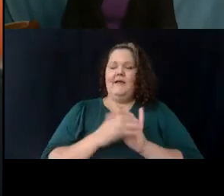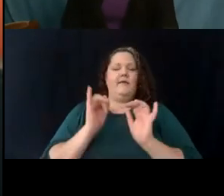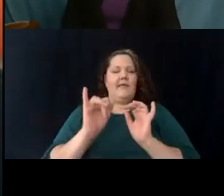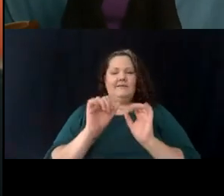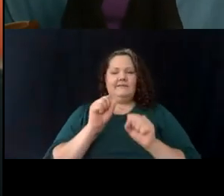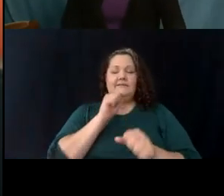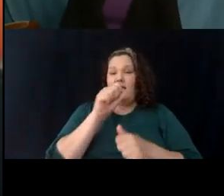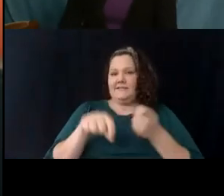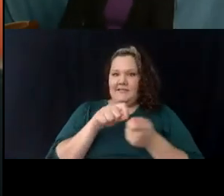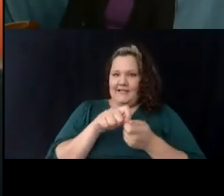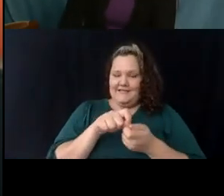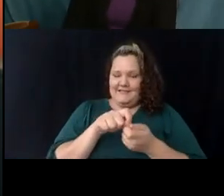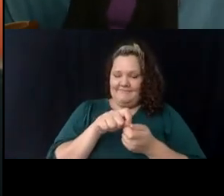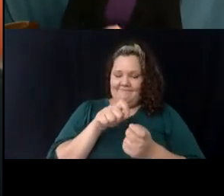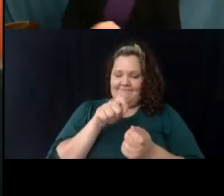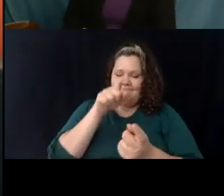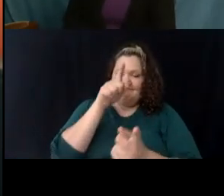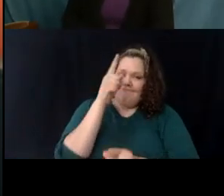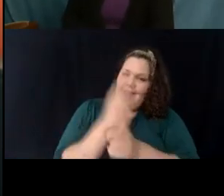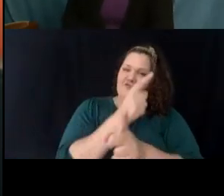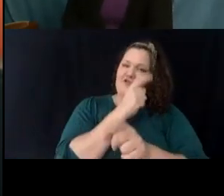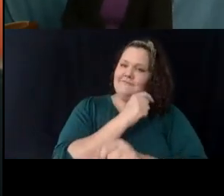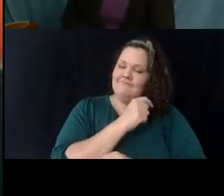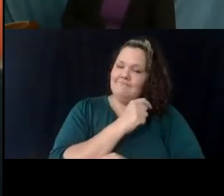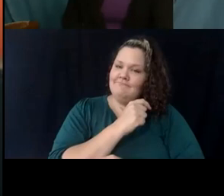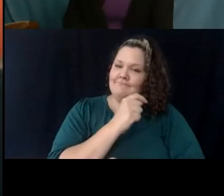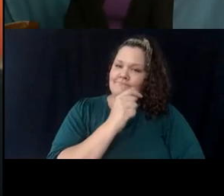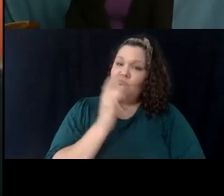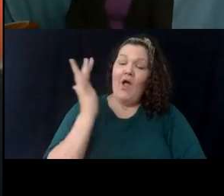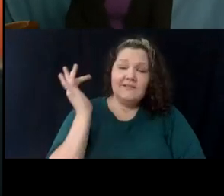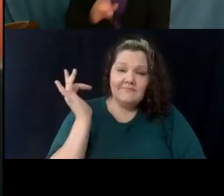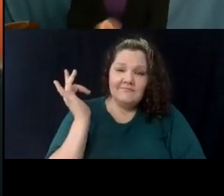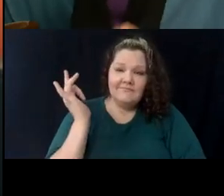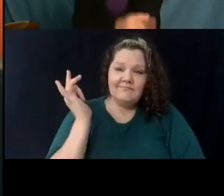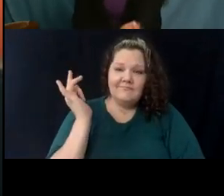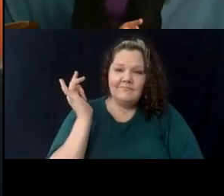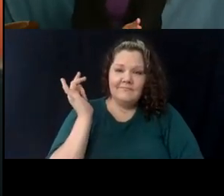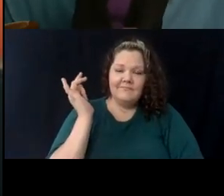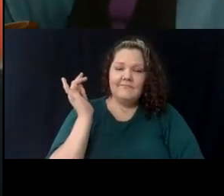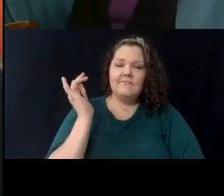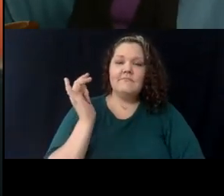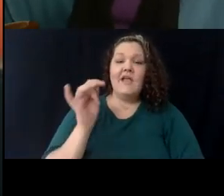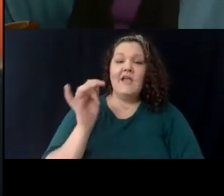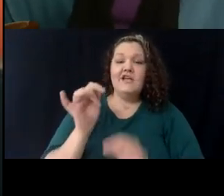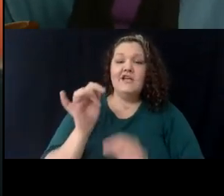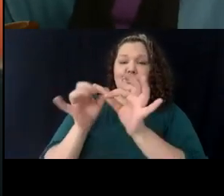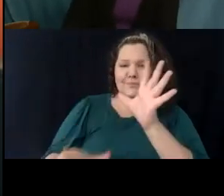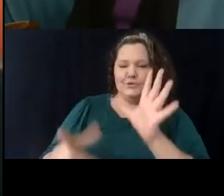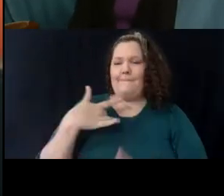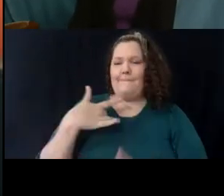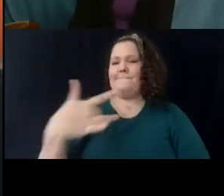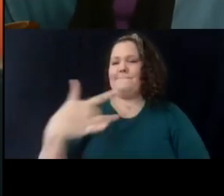Many people refer to interpreters as translators, but that's not exactly correct.